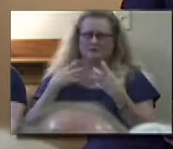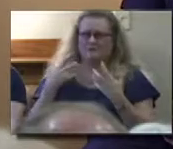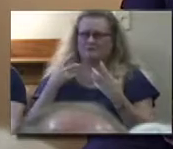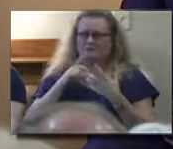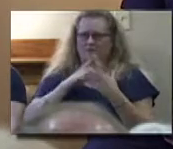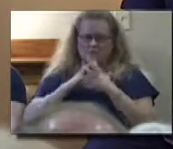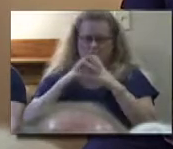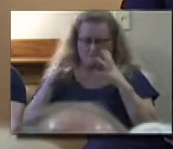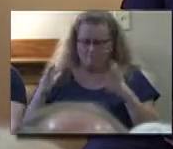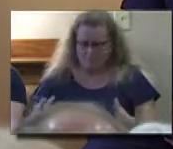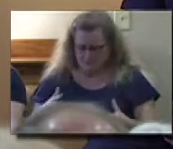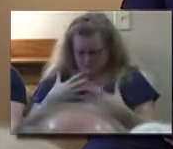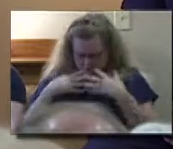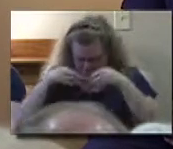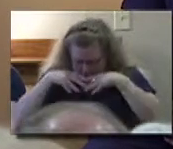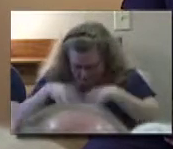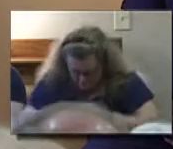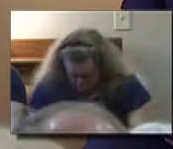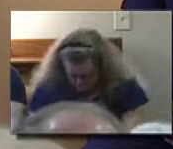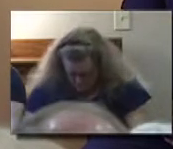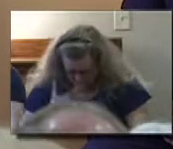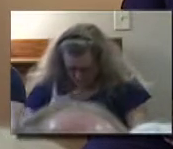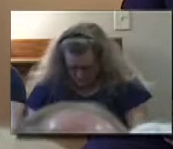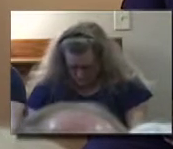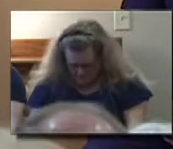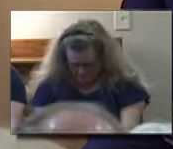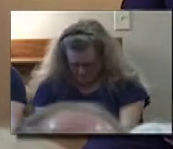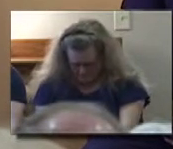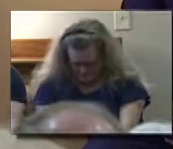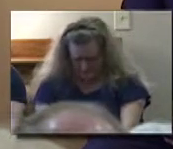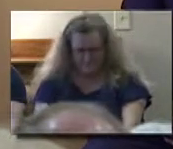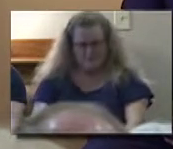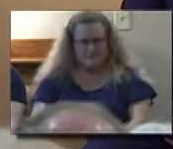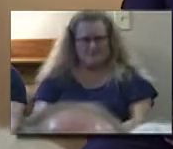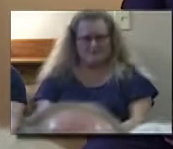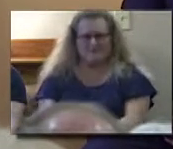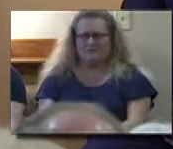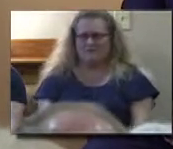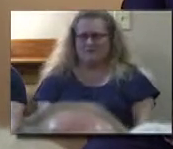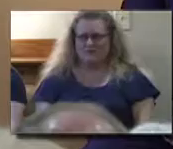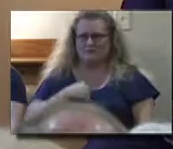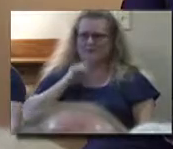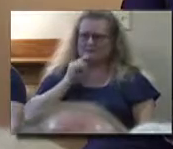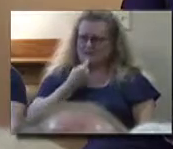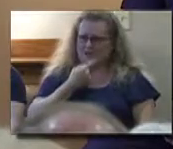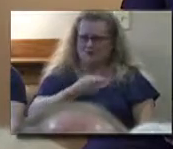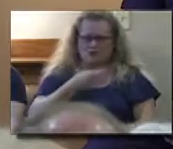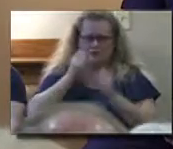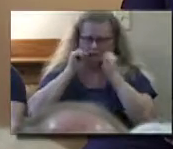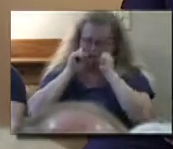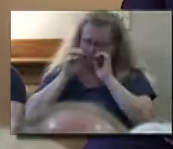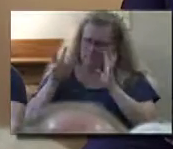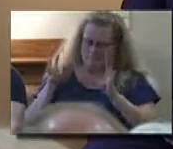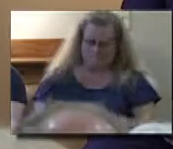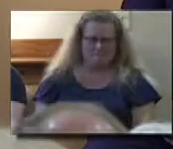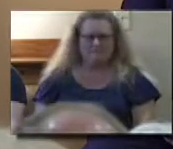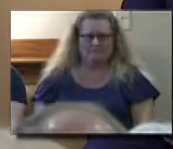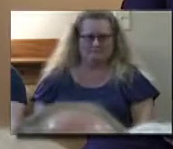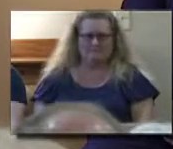So much, there's a puddle at her feet. I am serious. Tears and